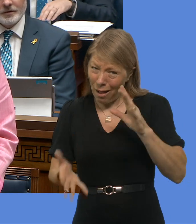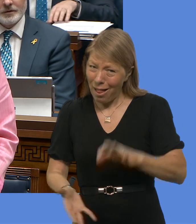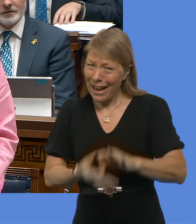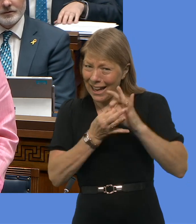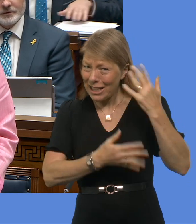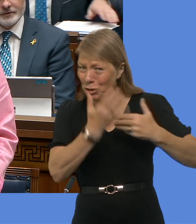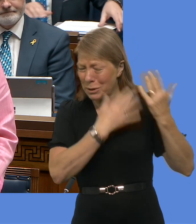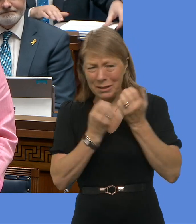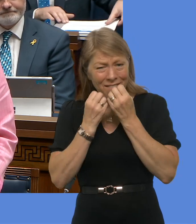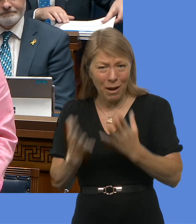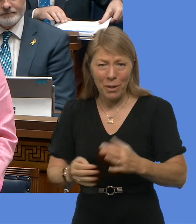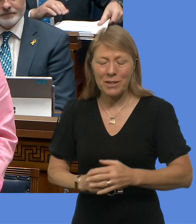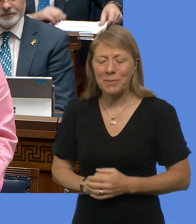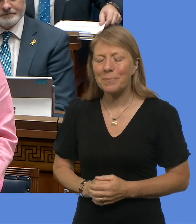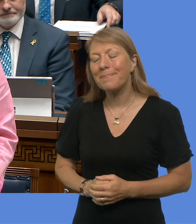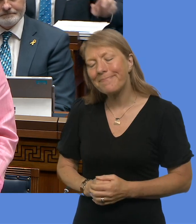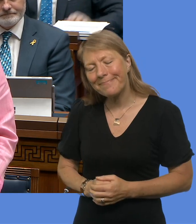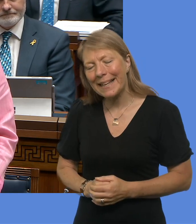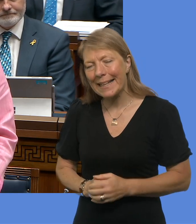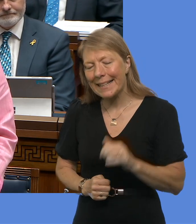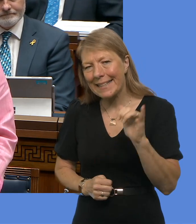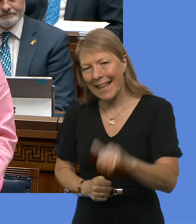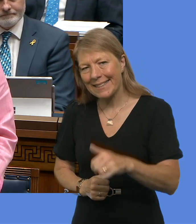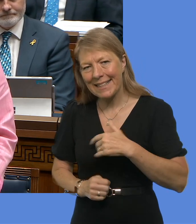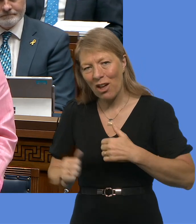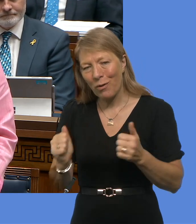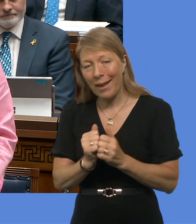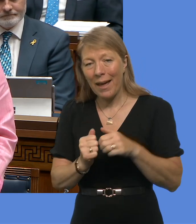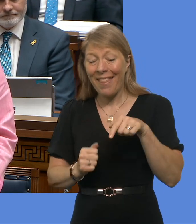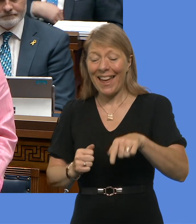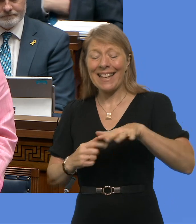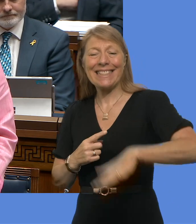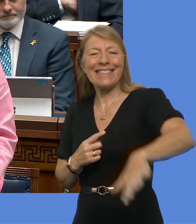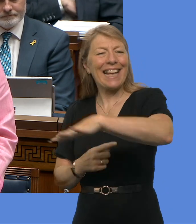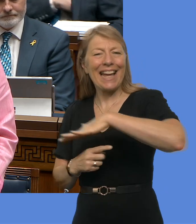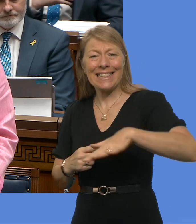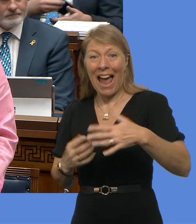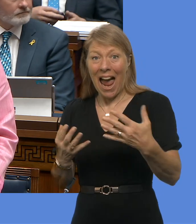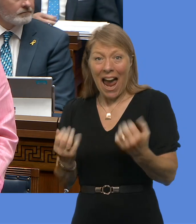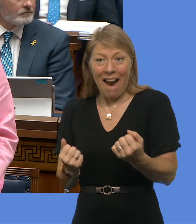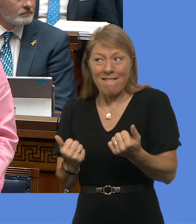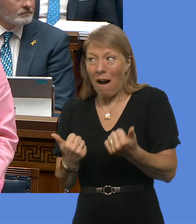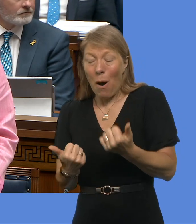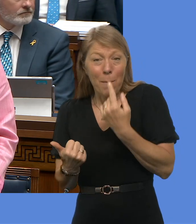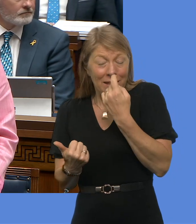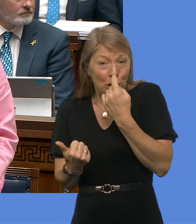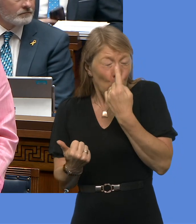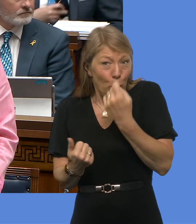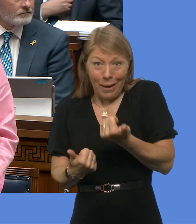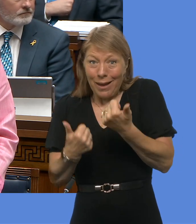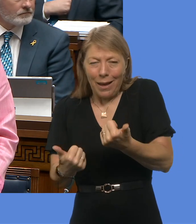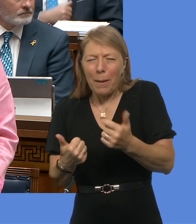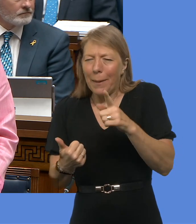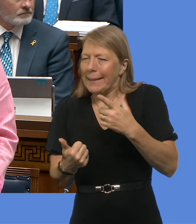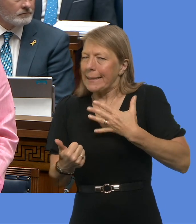to see the potential unlocked for that site. We've always been very clear that whatever the way forward, it has to be done in a way which is